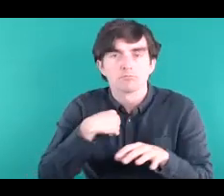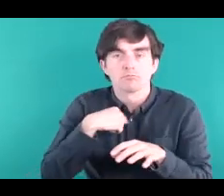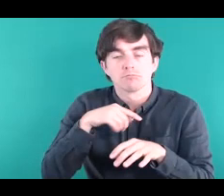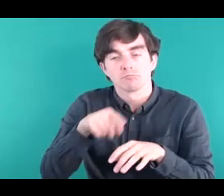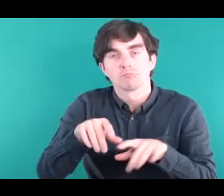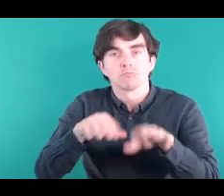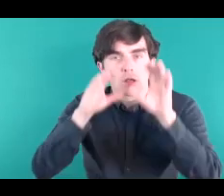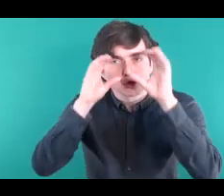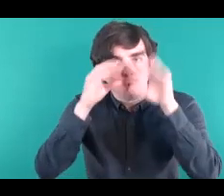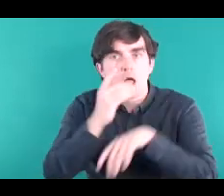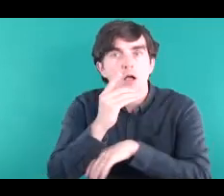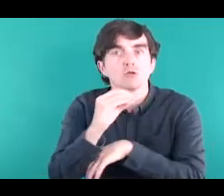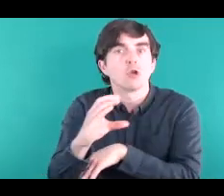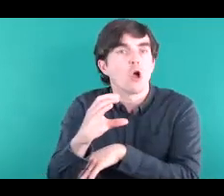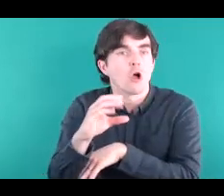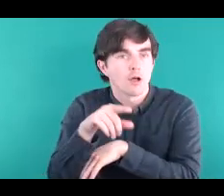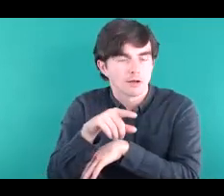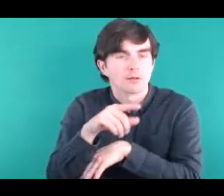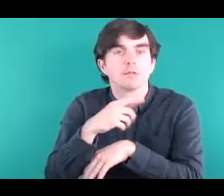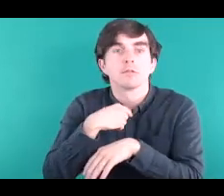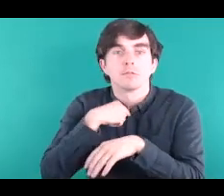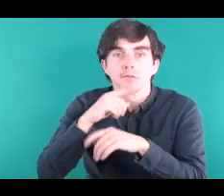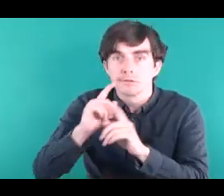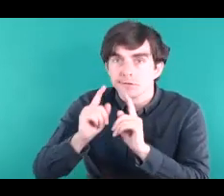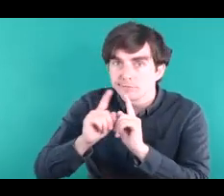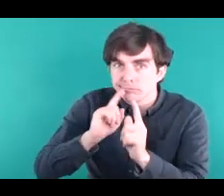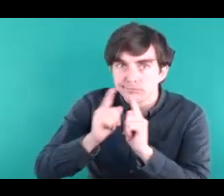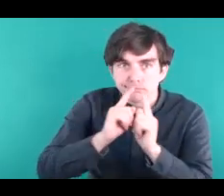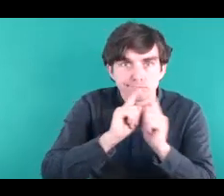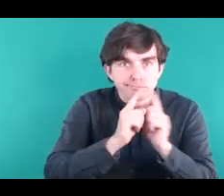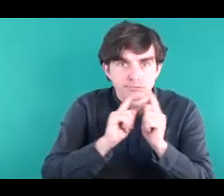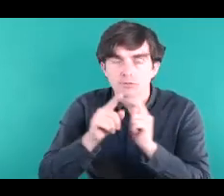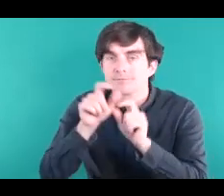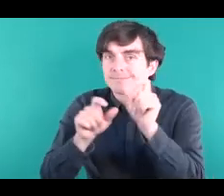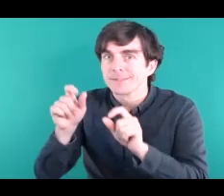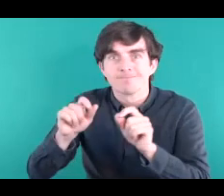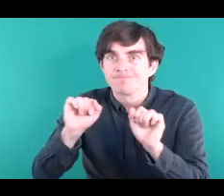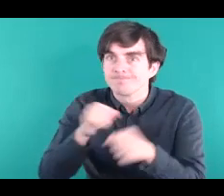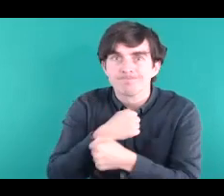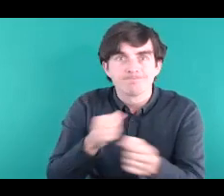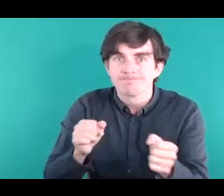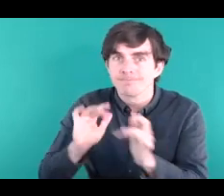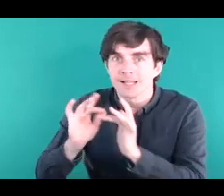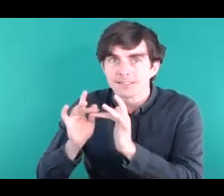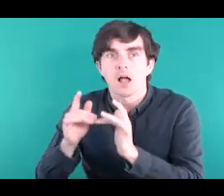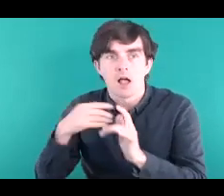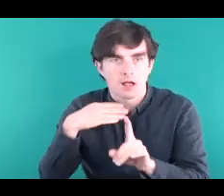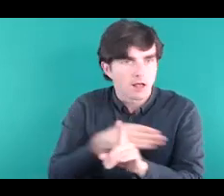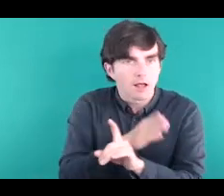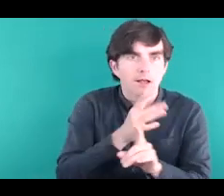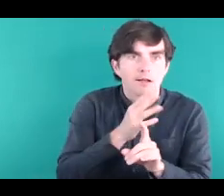And then we covered 32 provinces out of 34. This is because